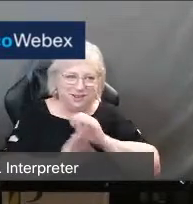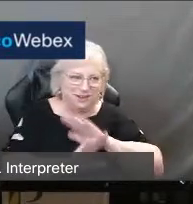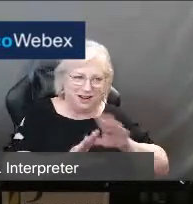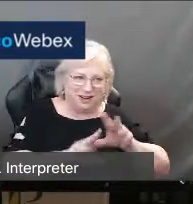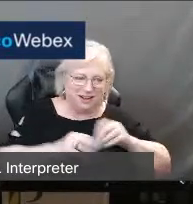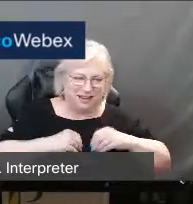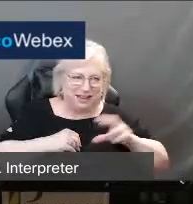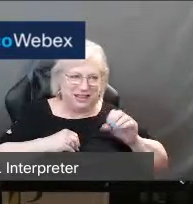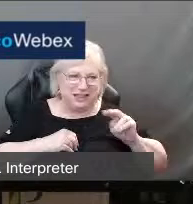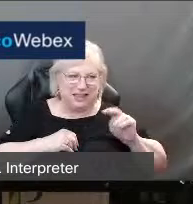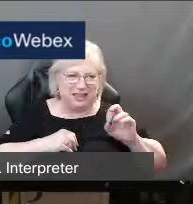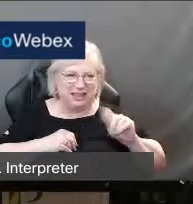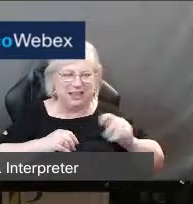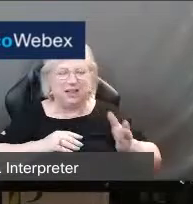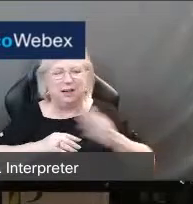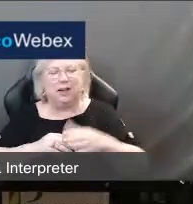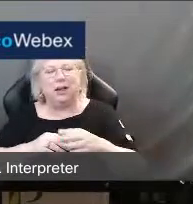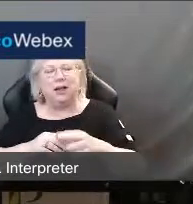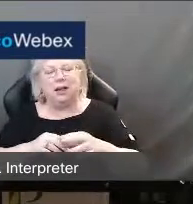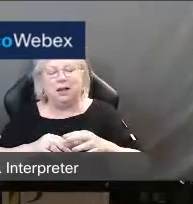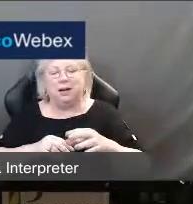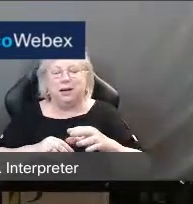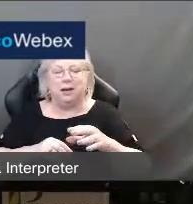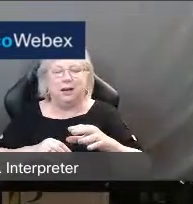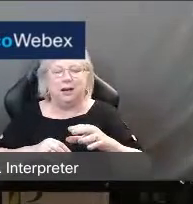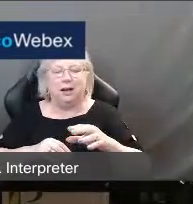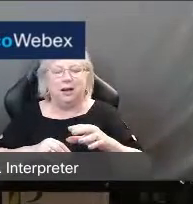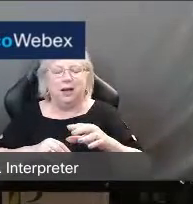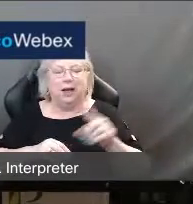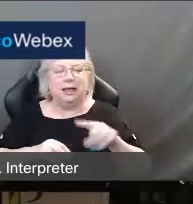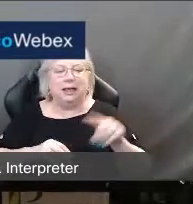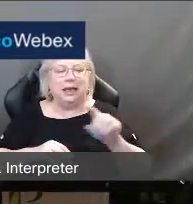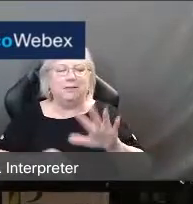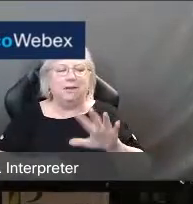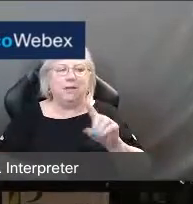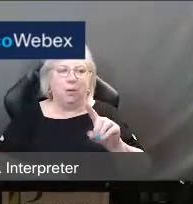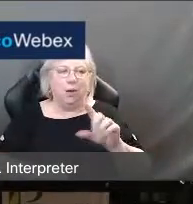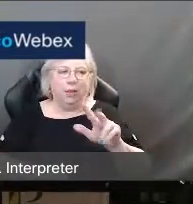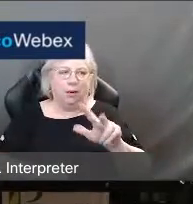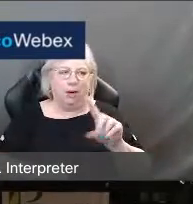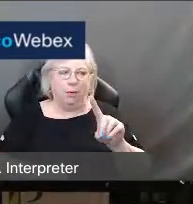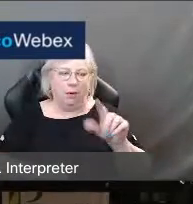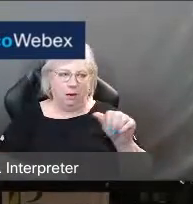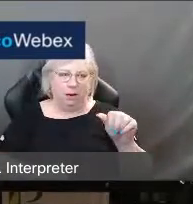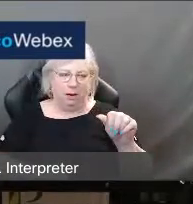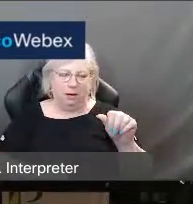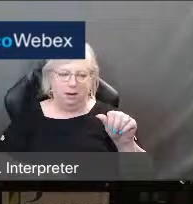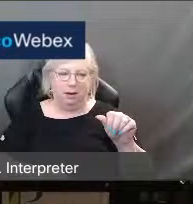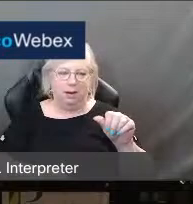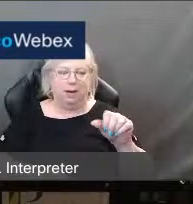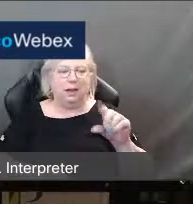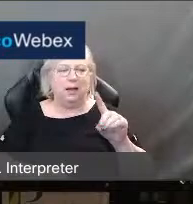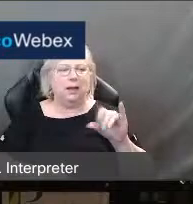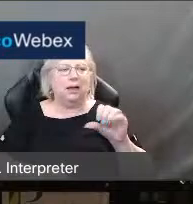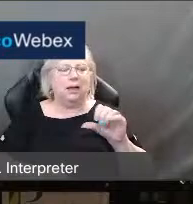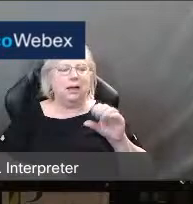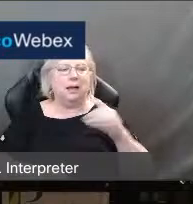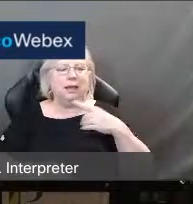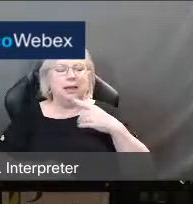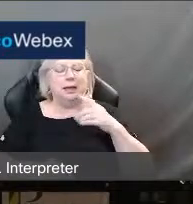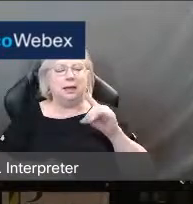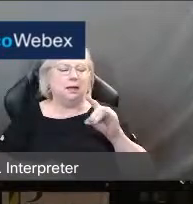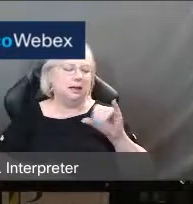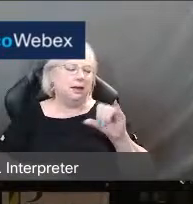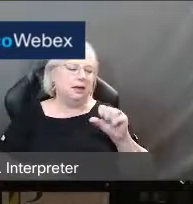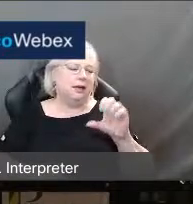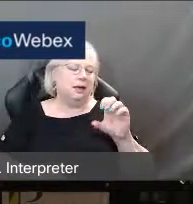to, I think it's item 3. Number 3. Okay. Item 3, file number Z 5131A, Disciple Korean Church revised